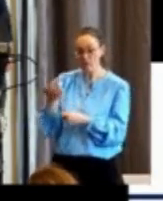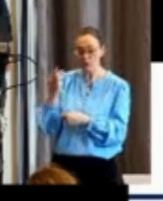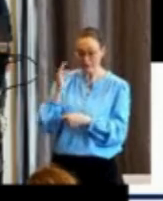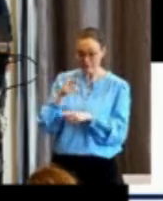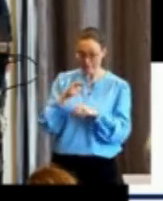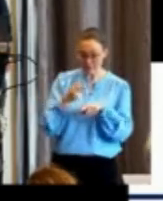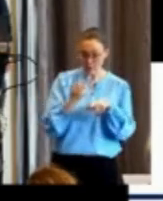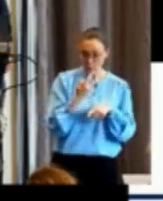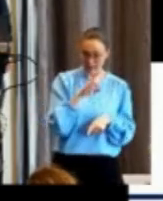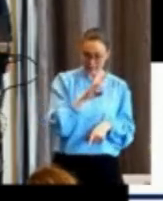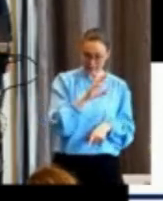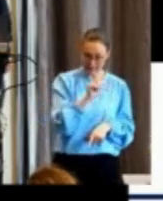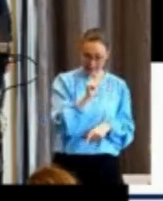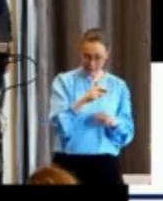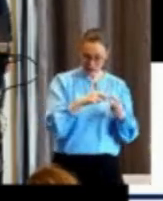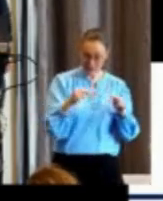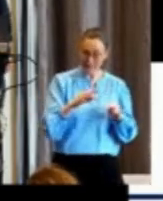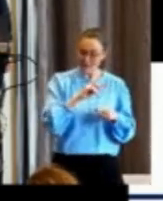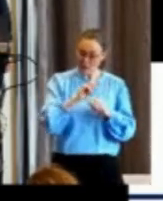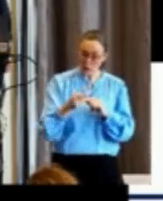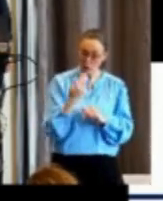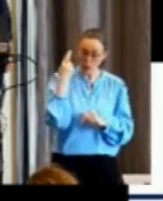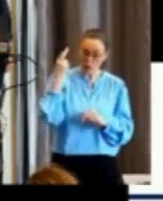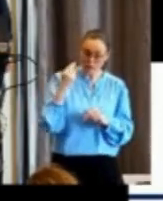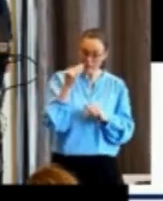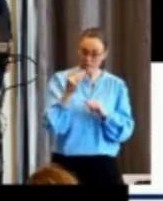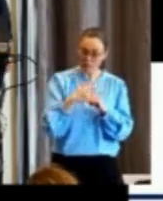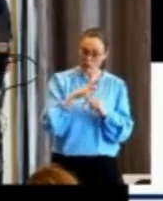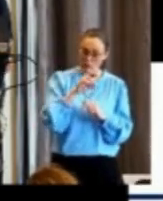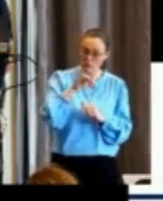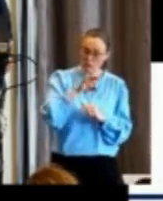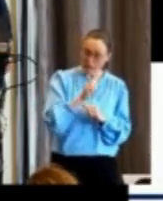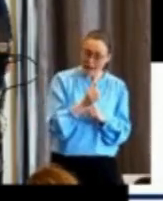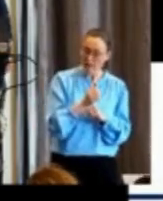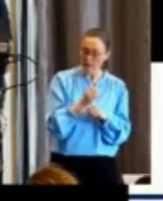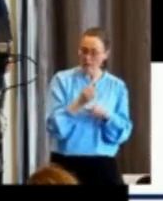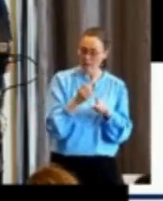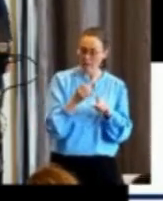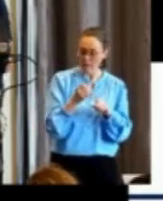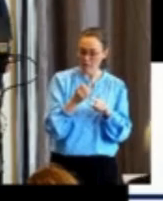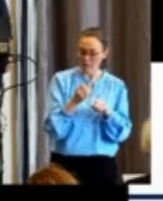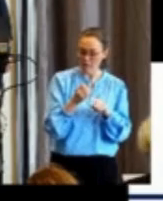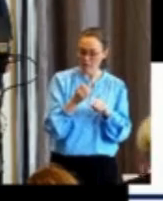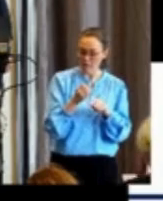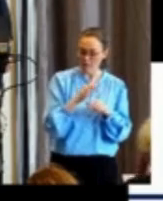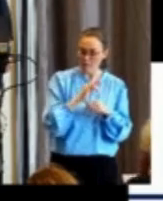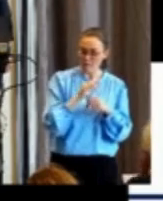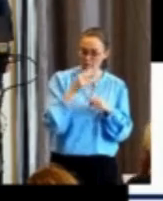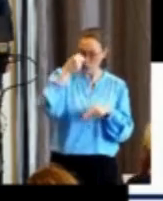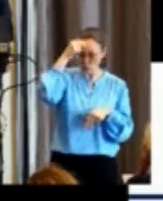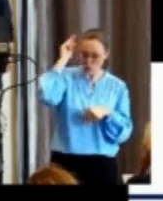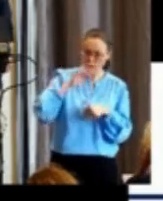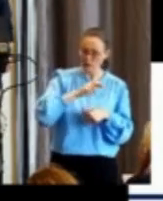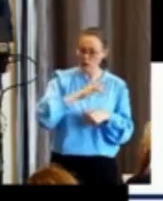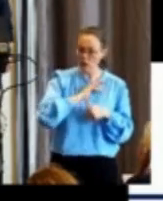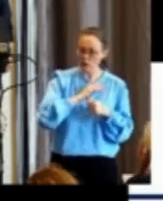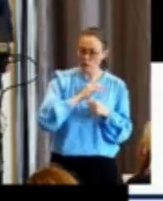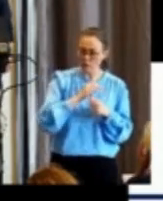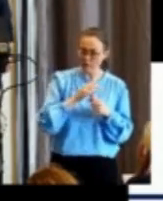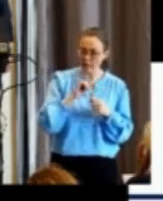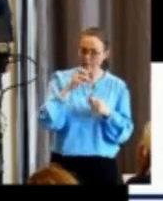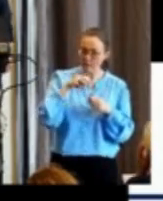this HLA gene was the sole cause of this really rare form of neurological autoimmune